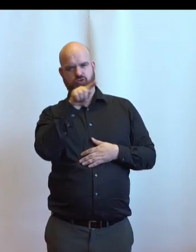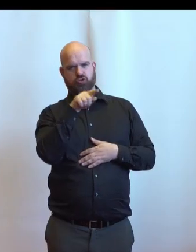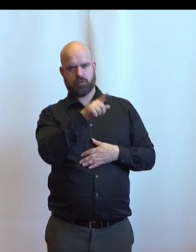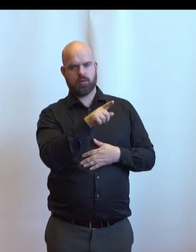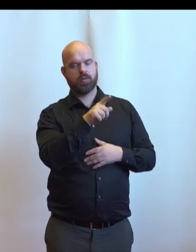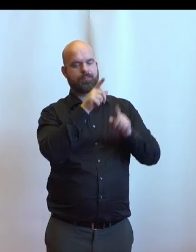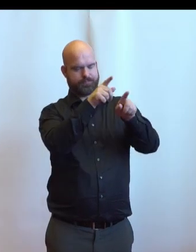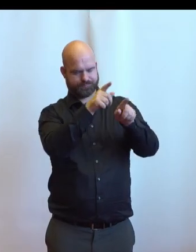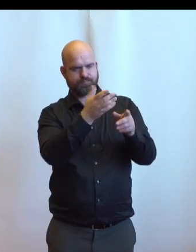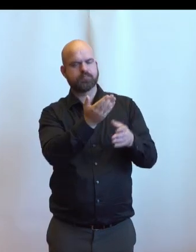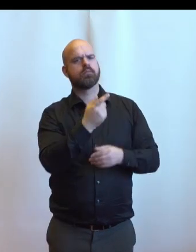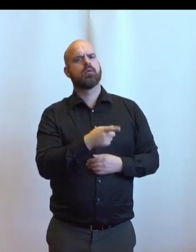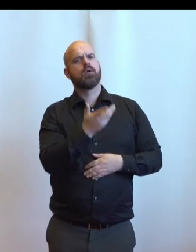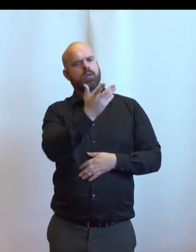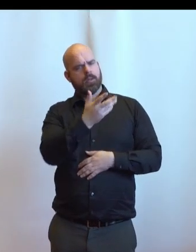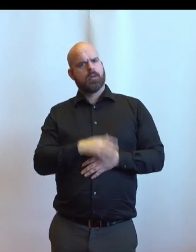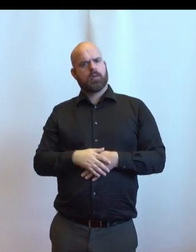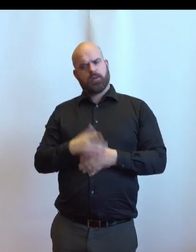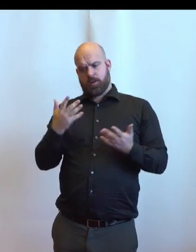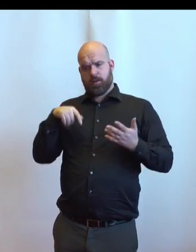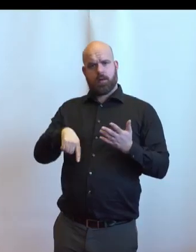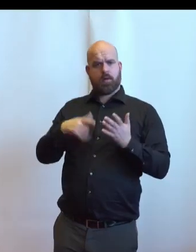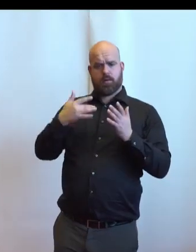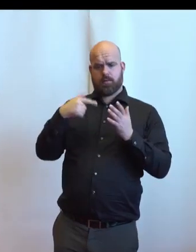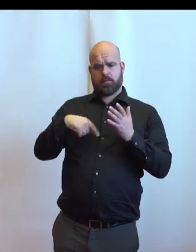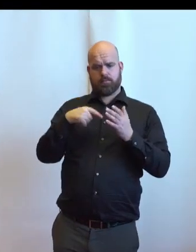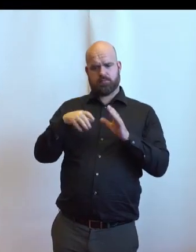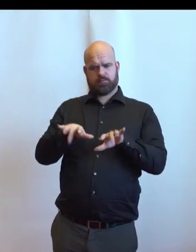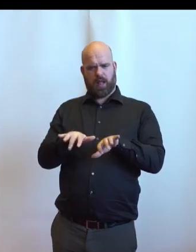in other languages, and